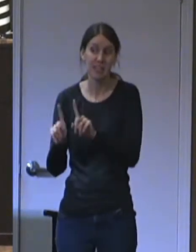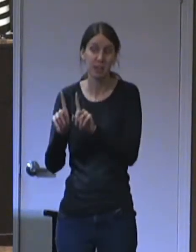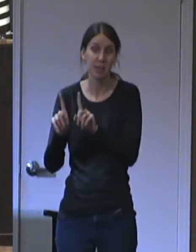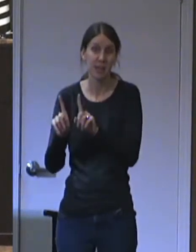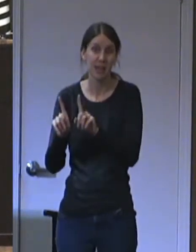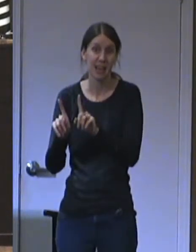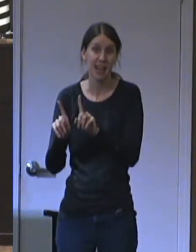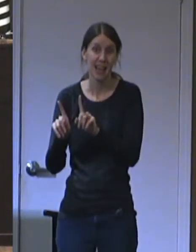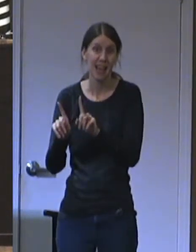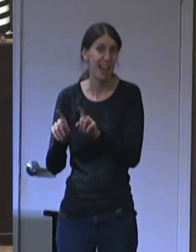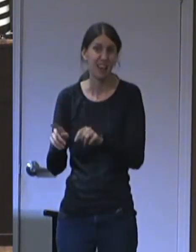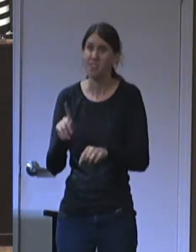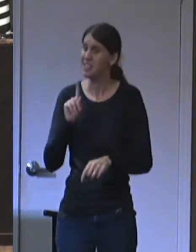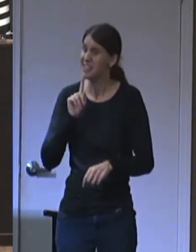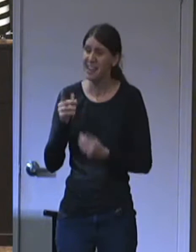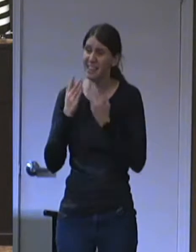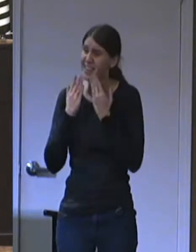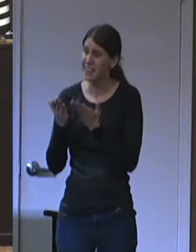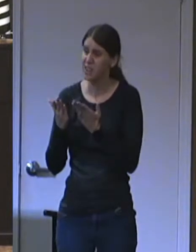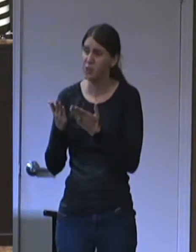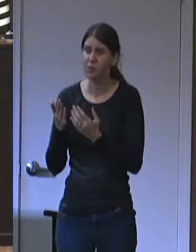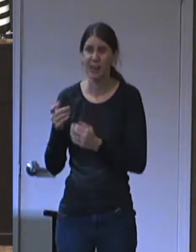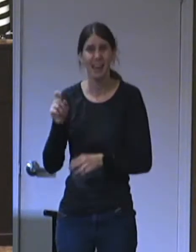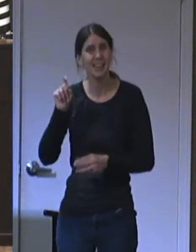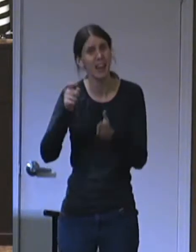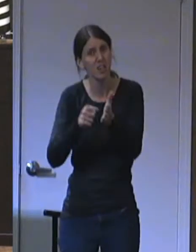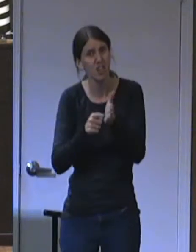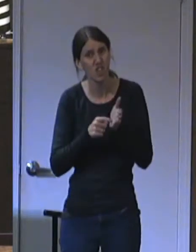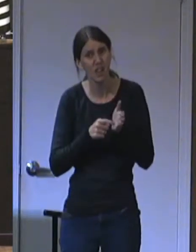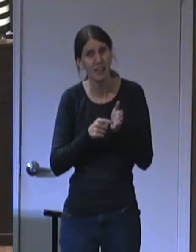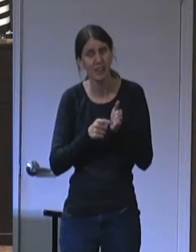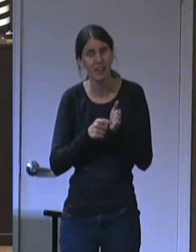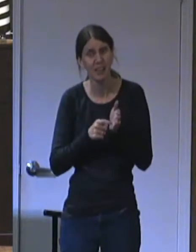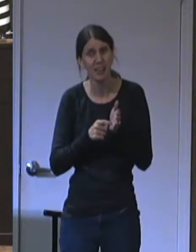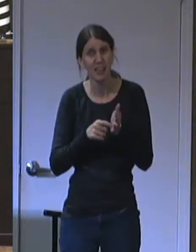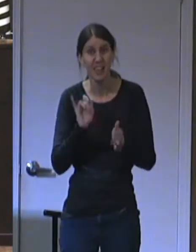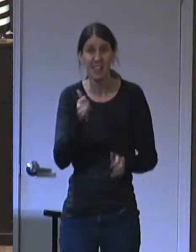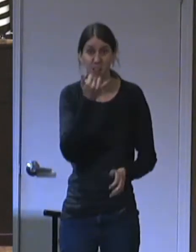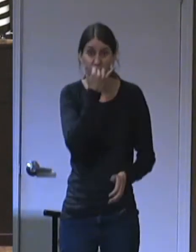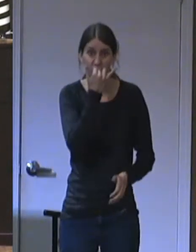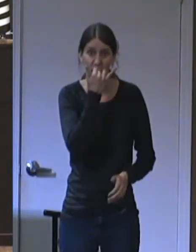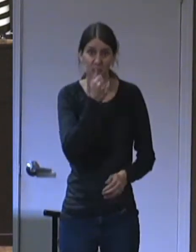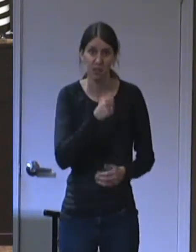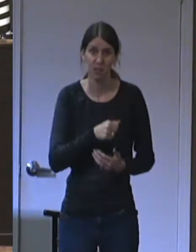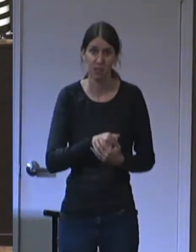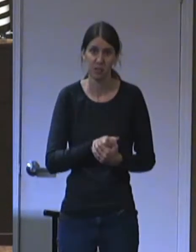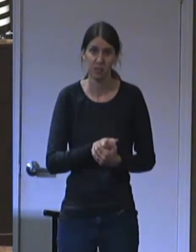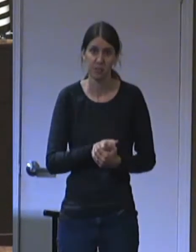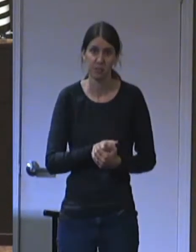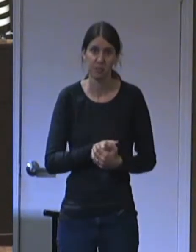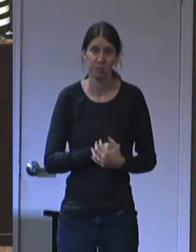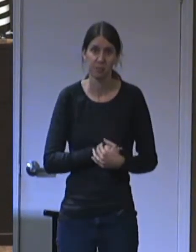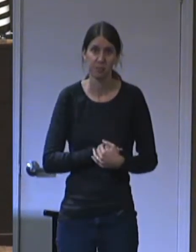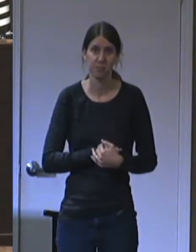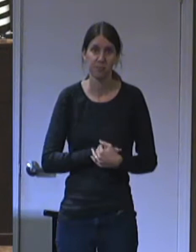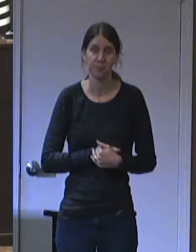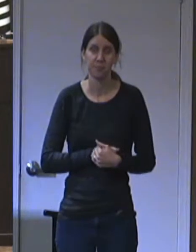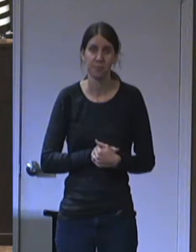I don't say thank you like I need to say. And that's wrong on my behalf.